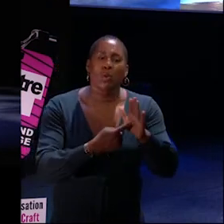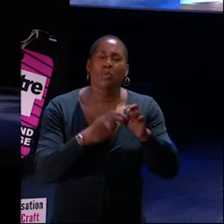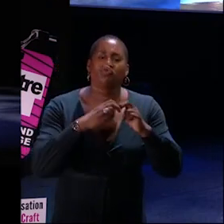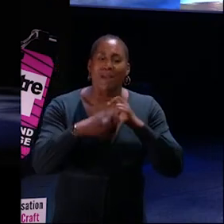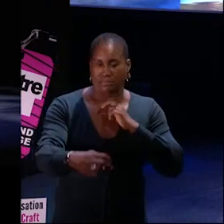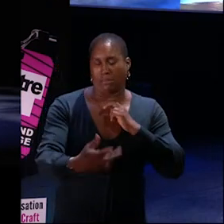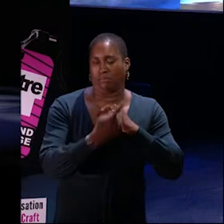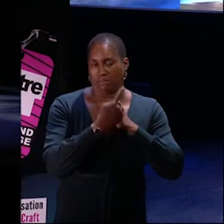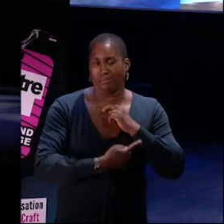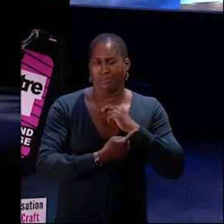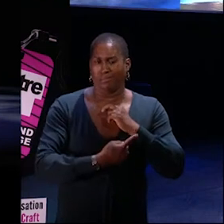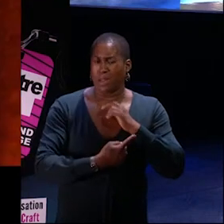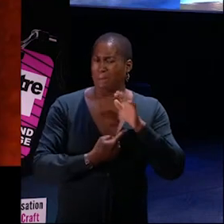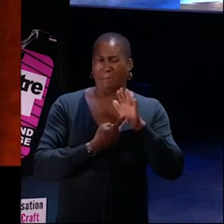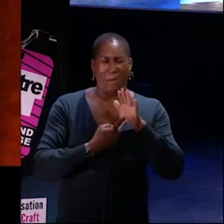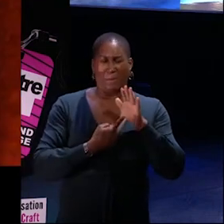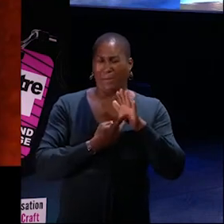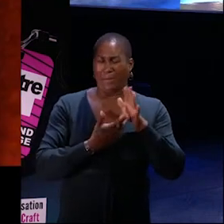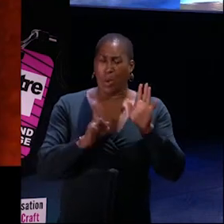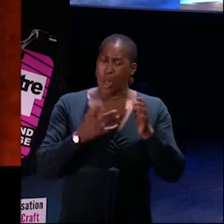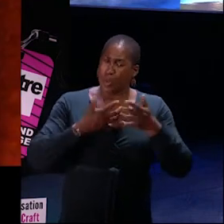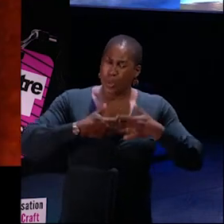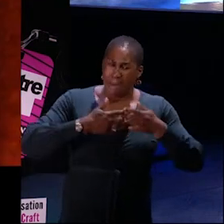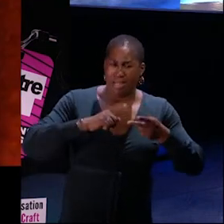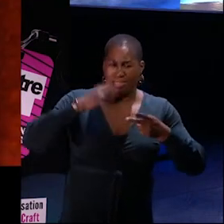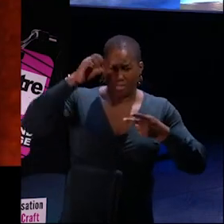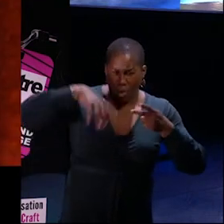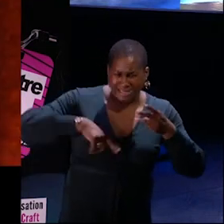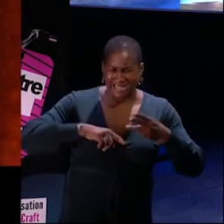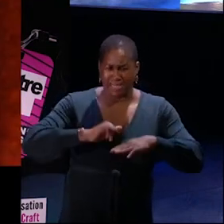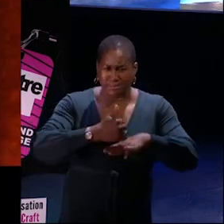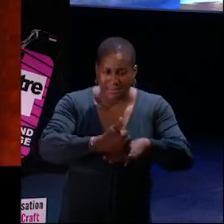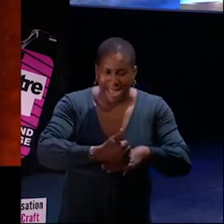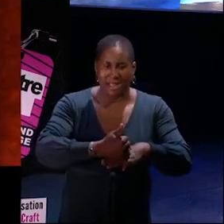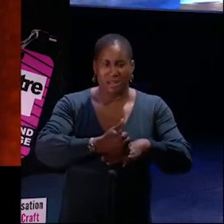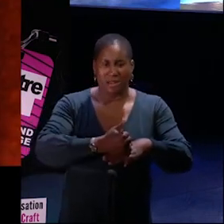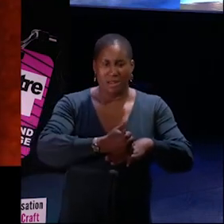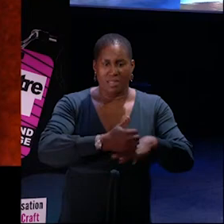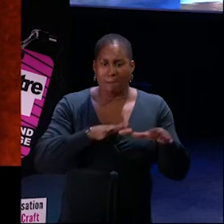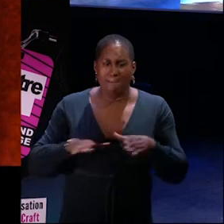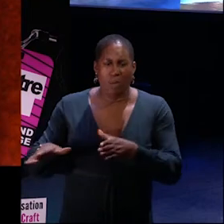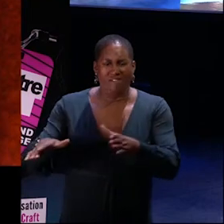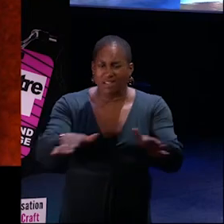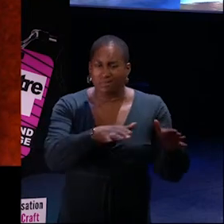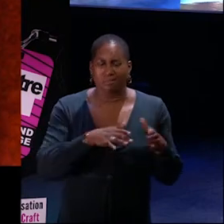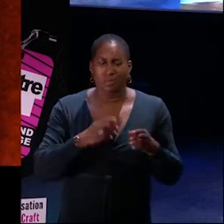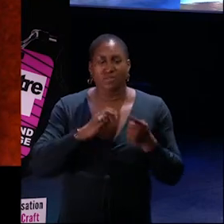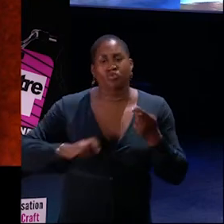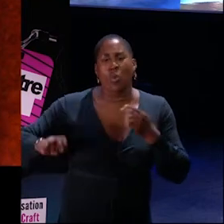of it, and particularly the equipment and the set and the lighting and everything that we're moving around when we take a tour out on the